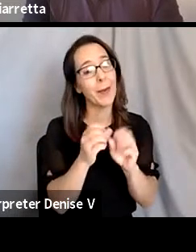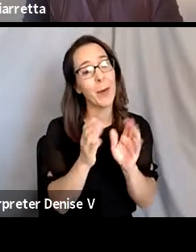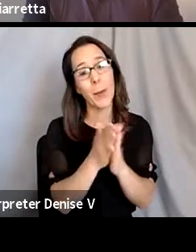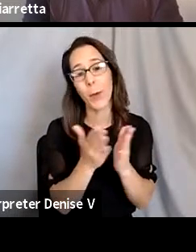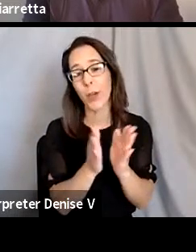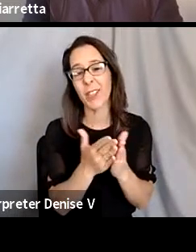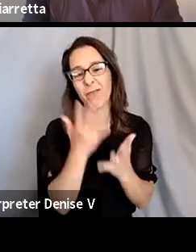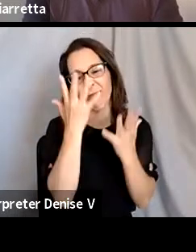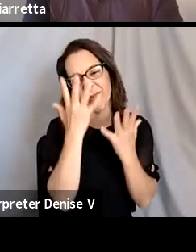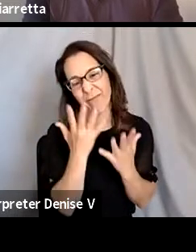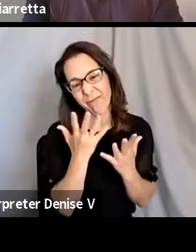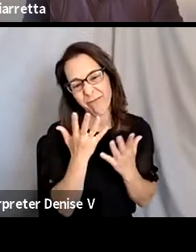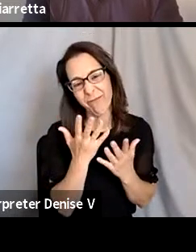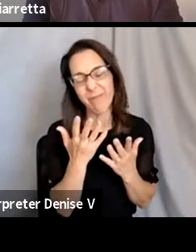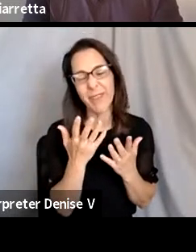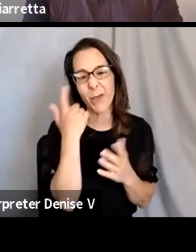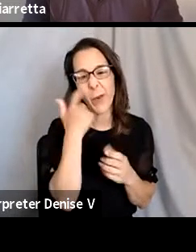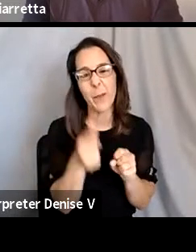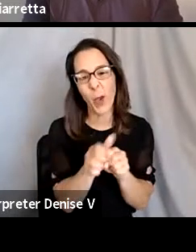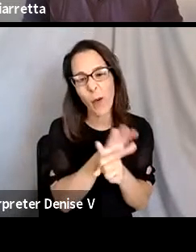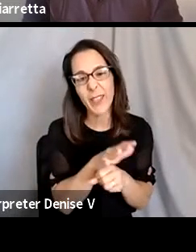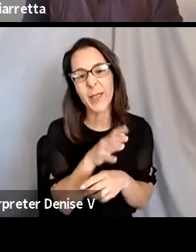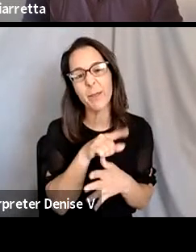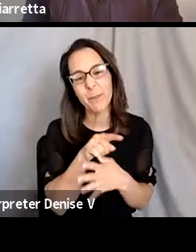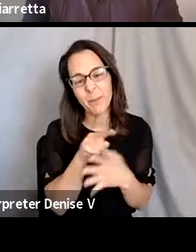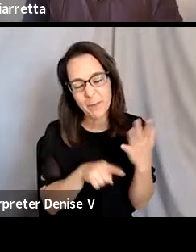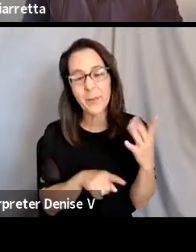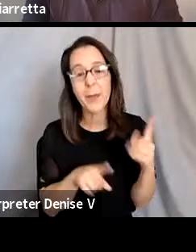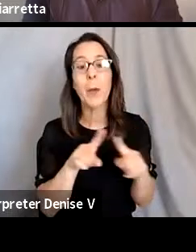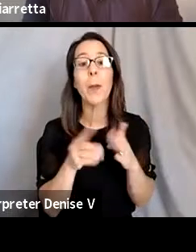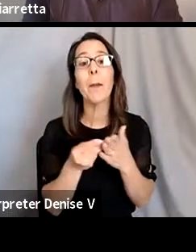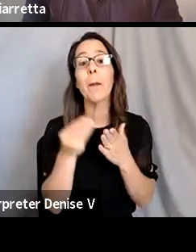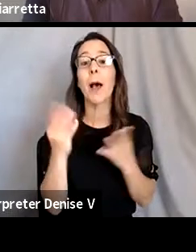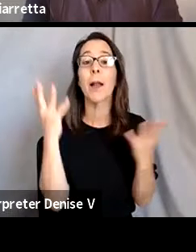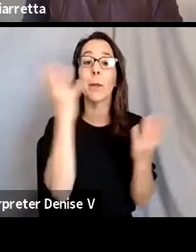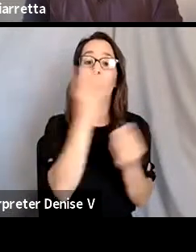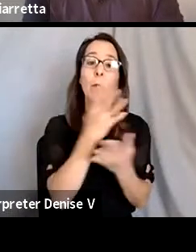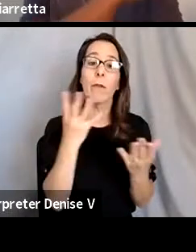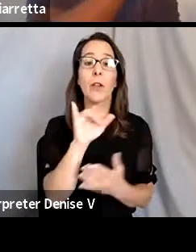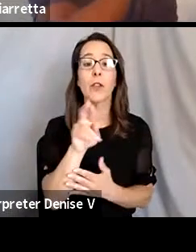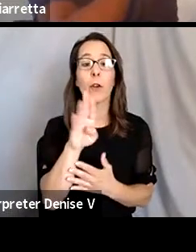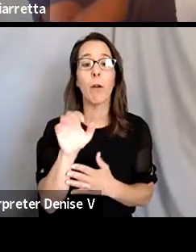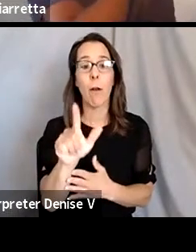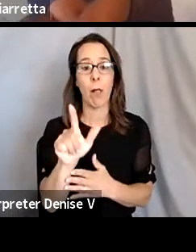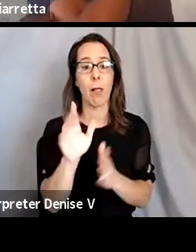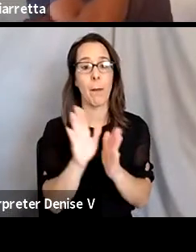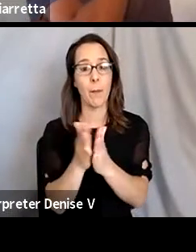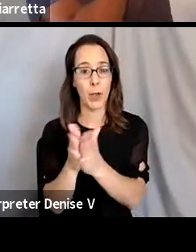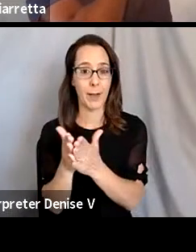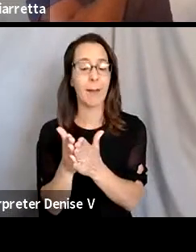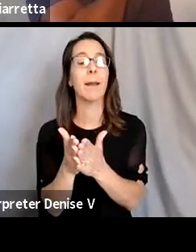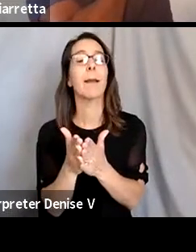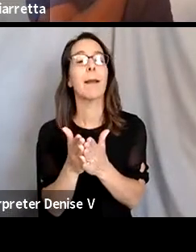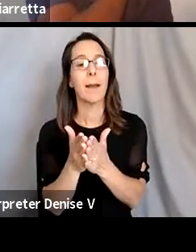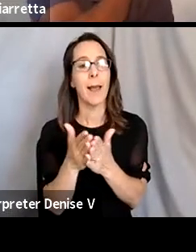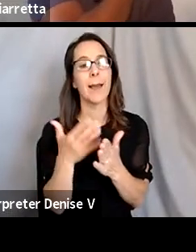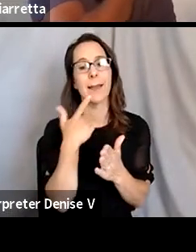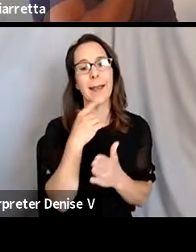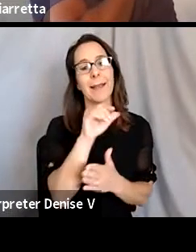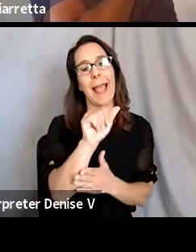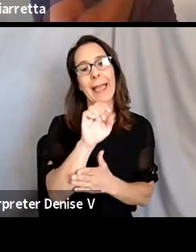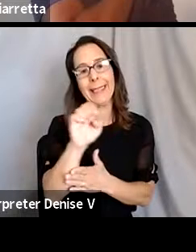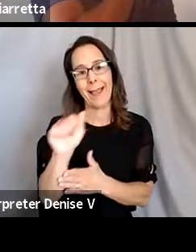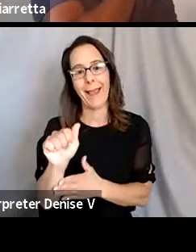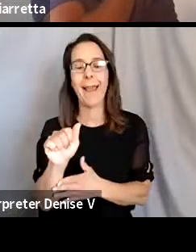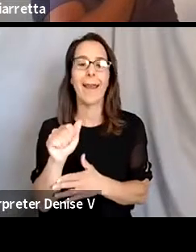that happened, but we've purchased a beautiful journal book that's embossed with the AEA and give our kids an opportunity to be able to